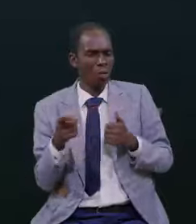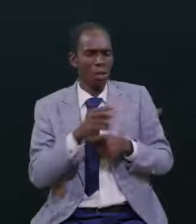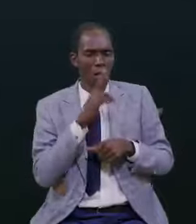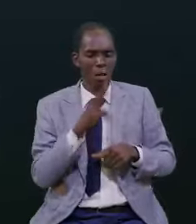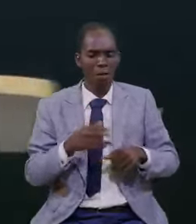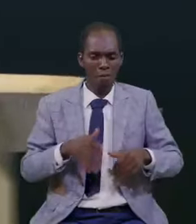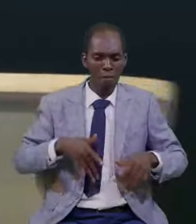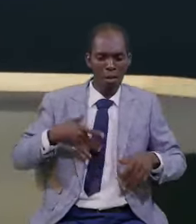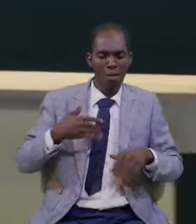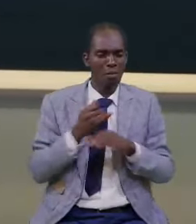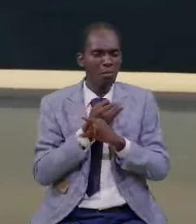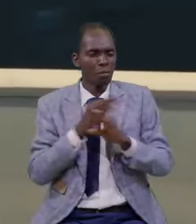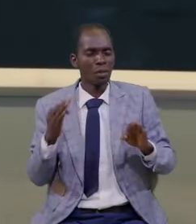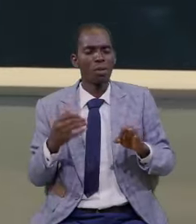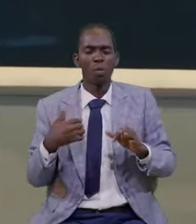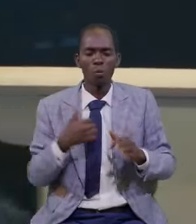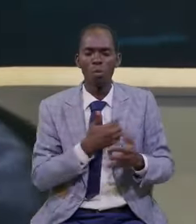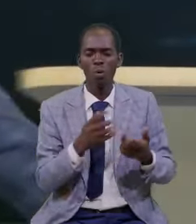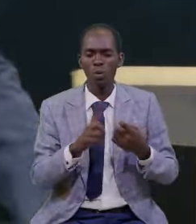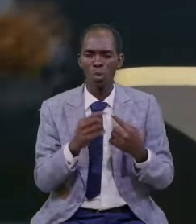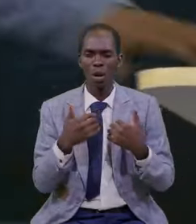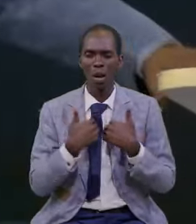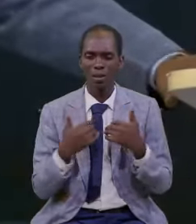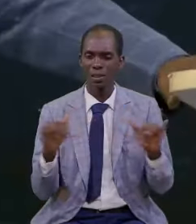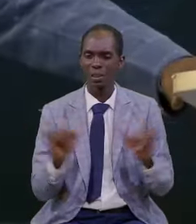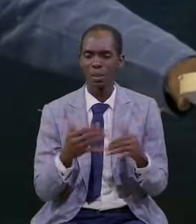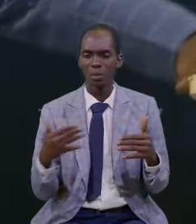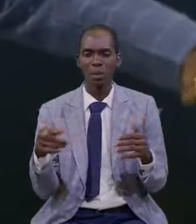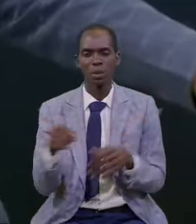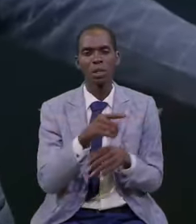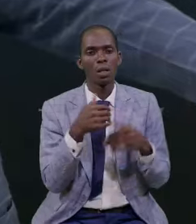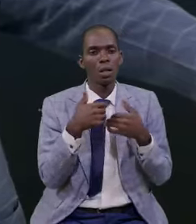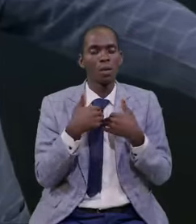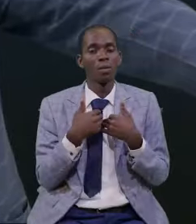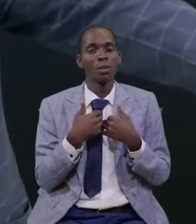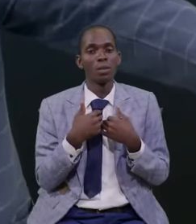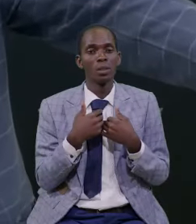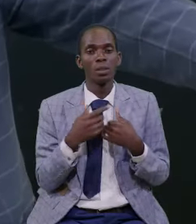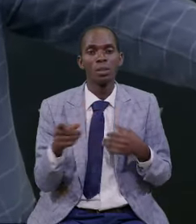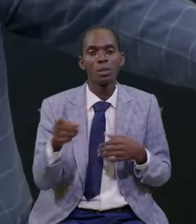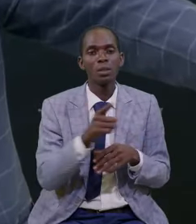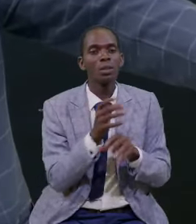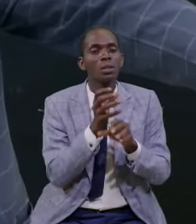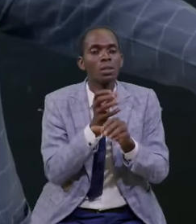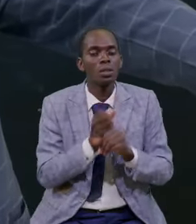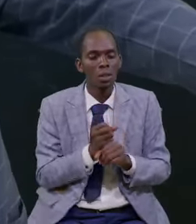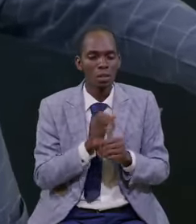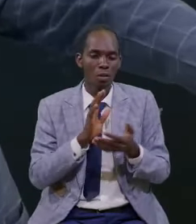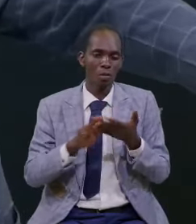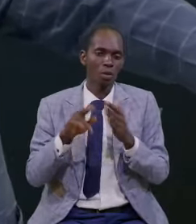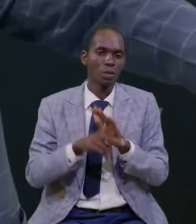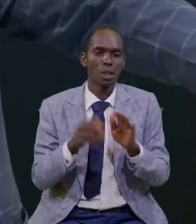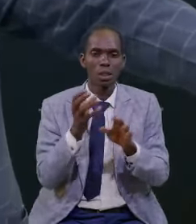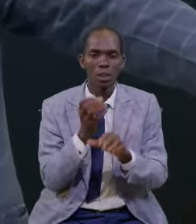have what they have, you will have. They had had forgiveness. They had had freedom. They